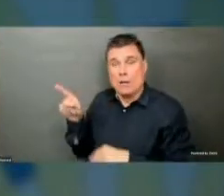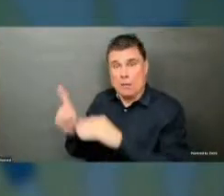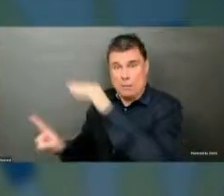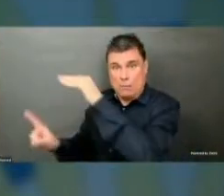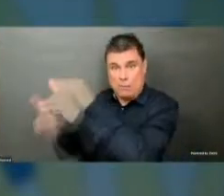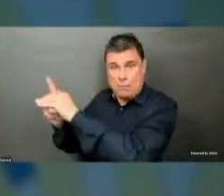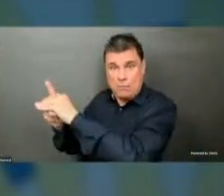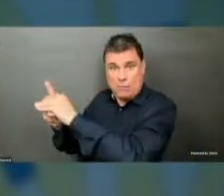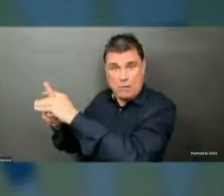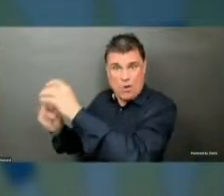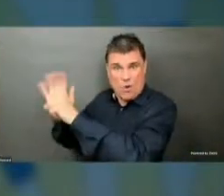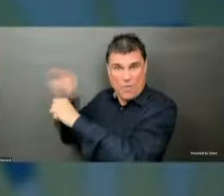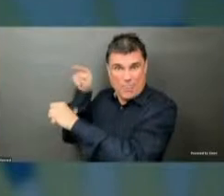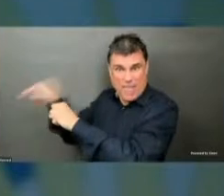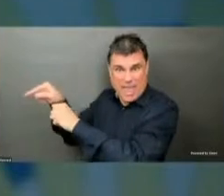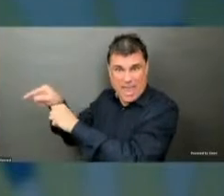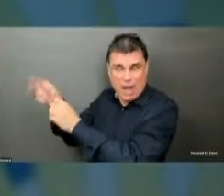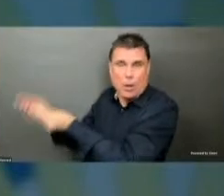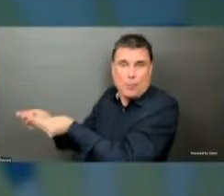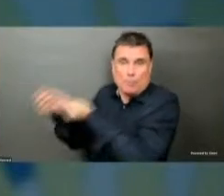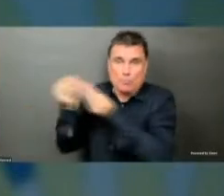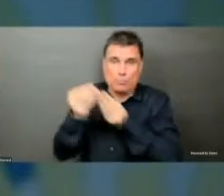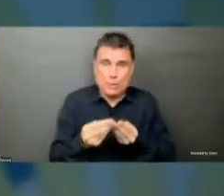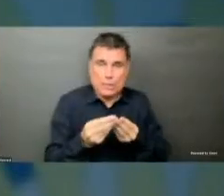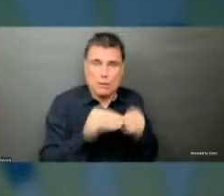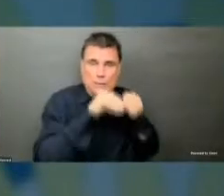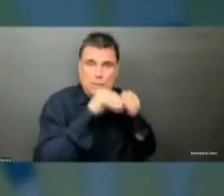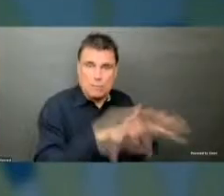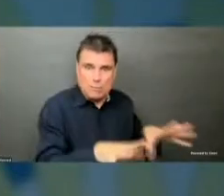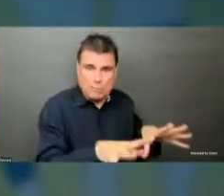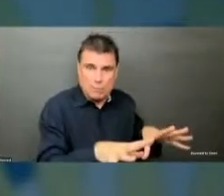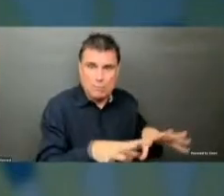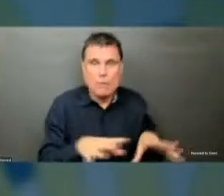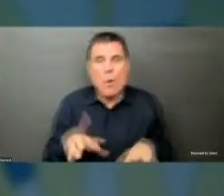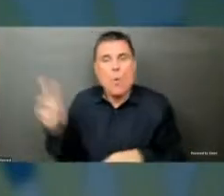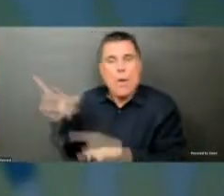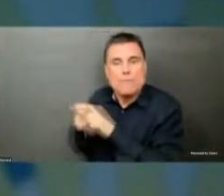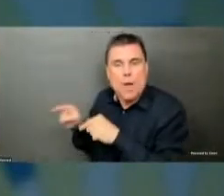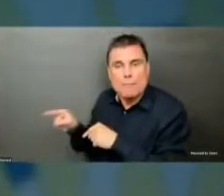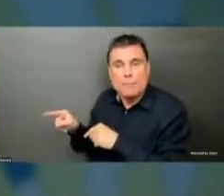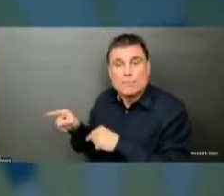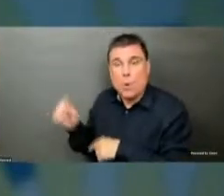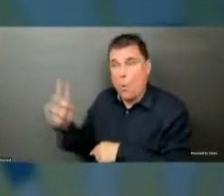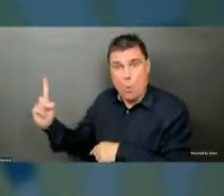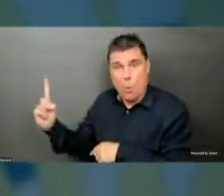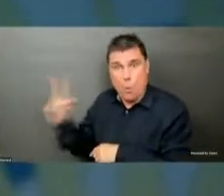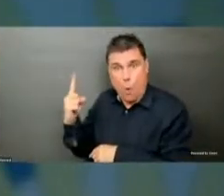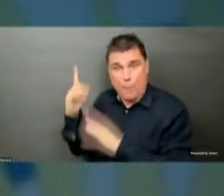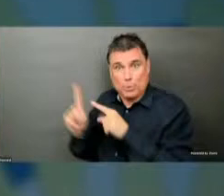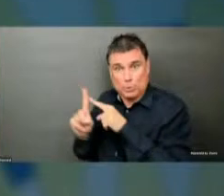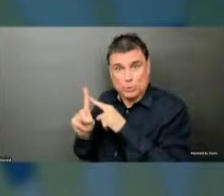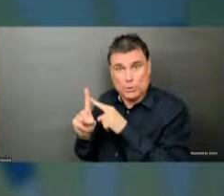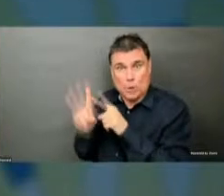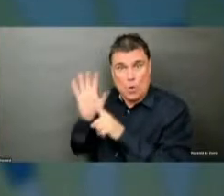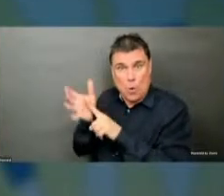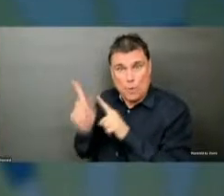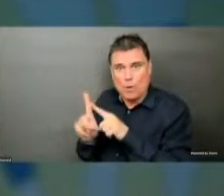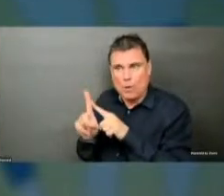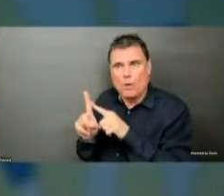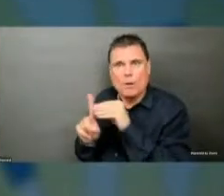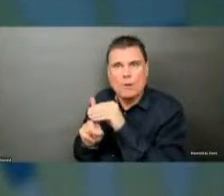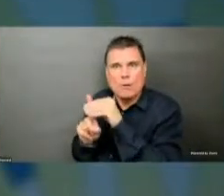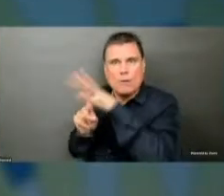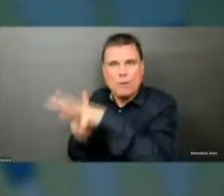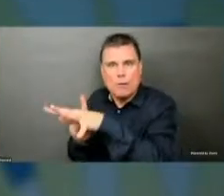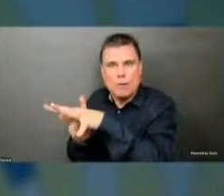transmission with one introduction, because we can see that there's 2 different families of virus that